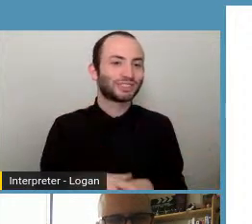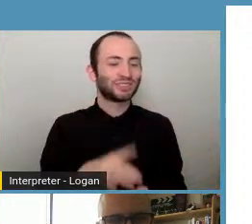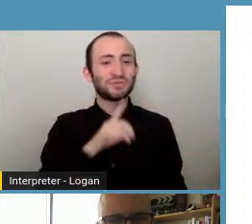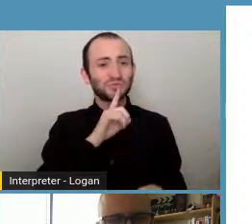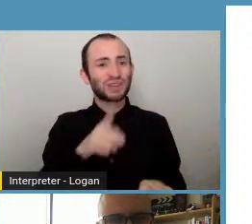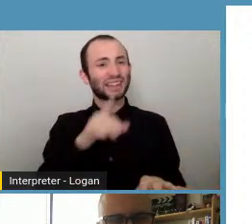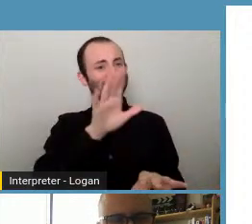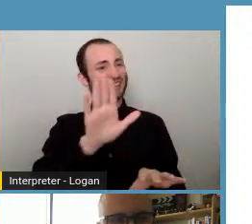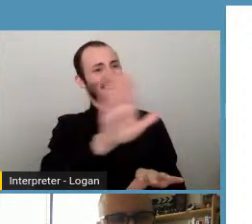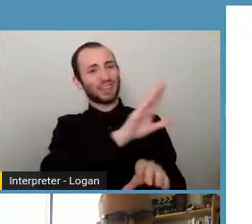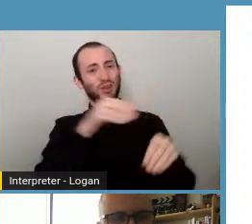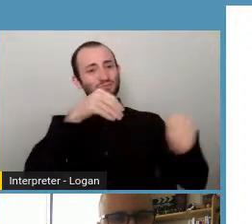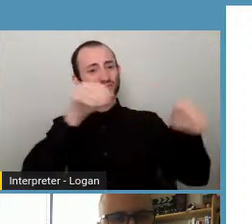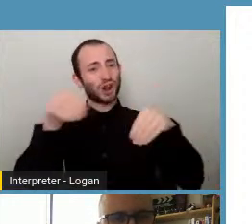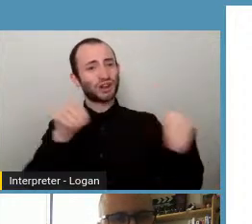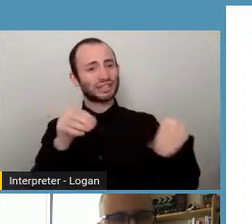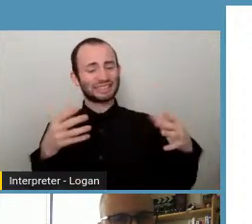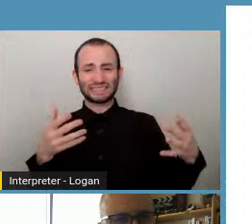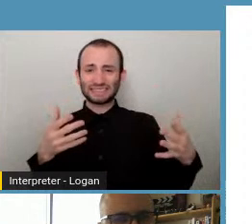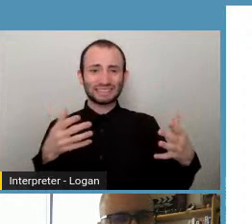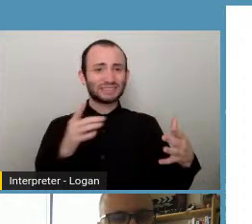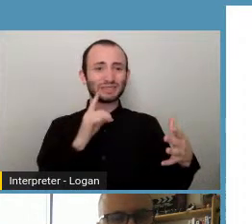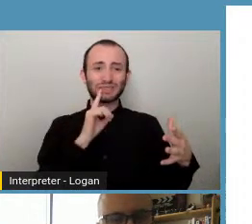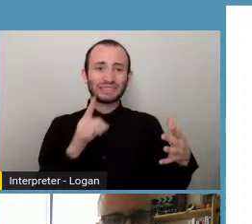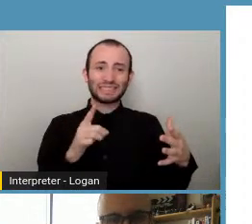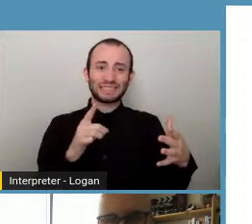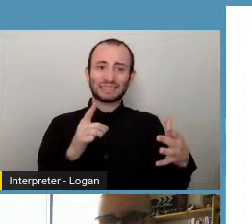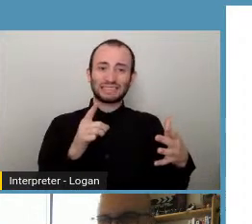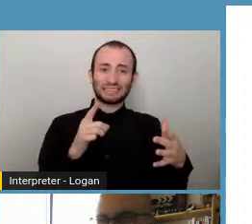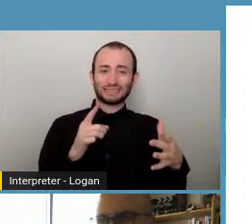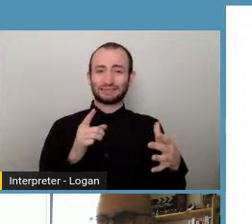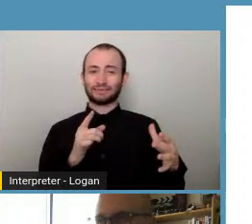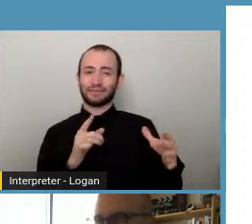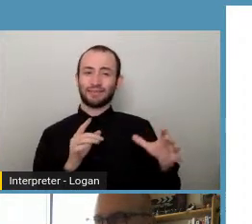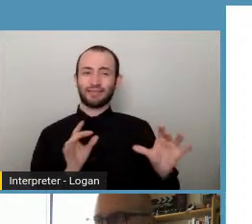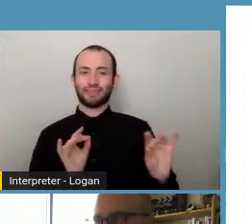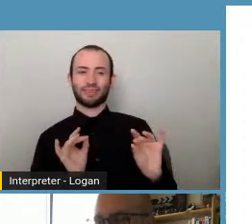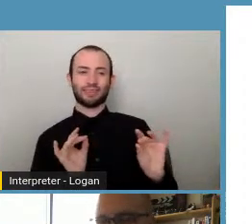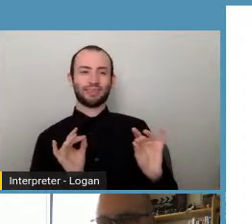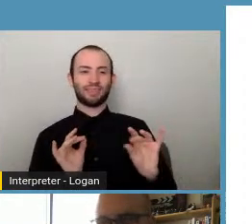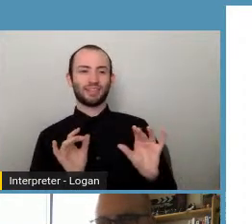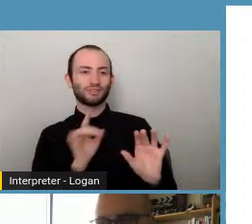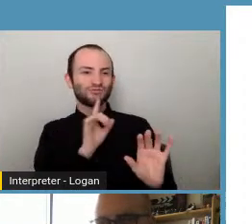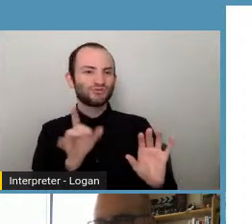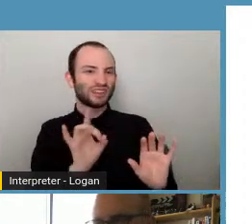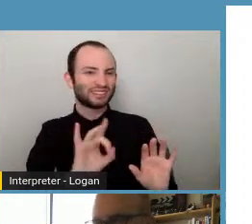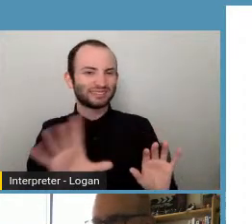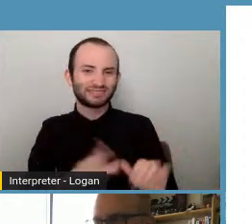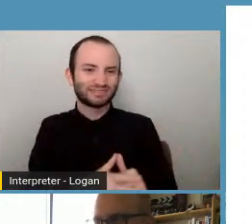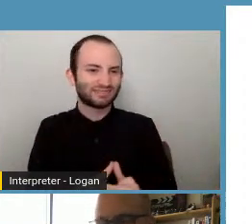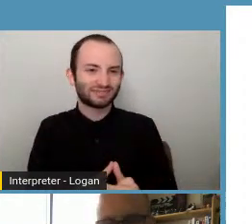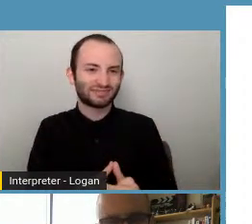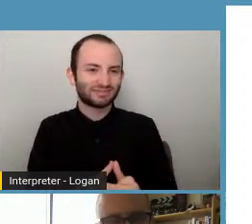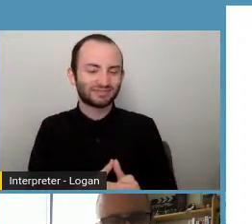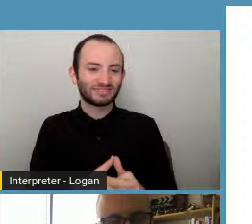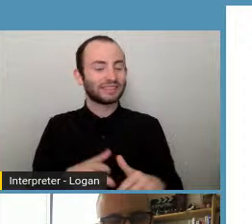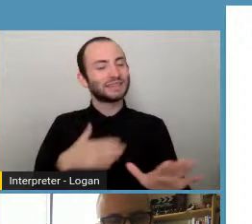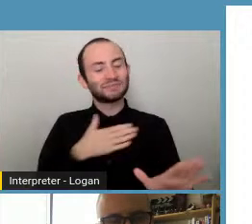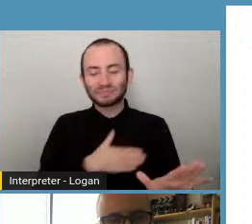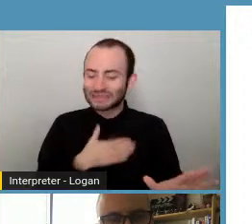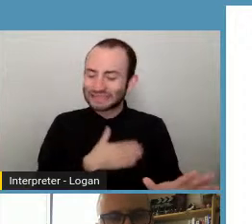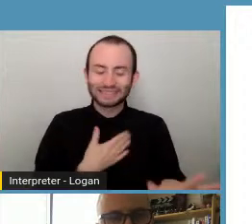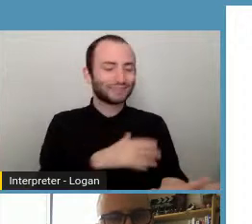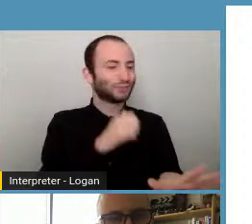marketing practices, but people want to do the right thing. So they say, oh, well, I should go get that product and use it. Please stay away from these access